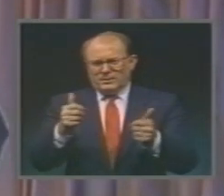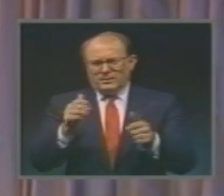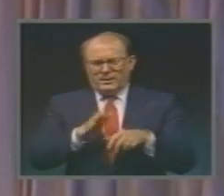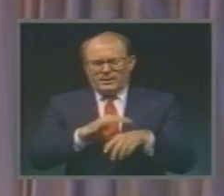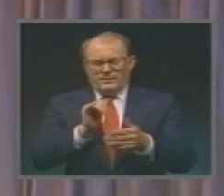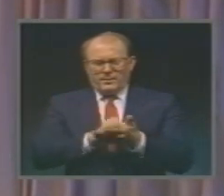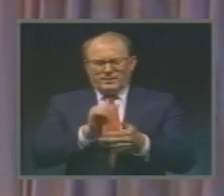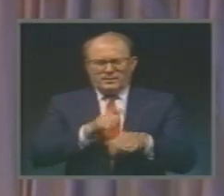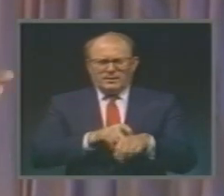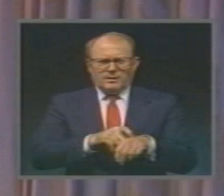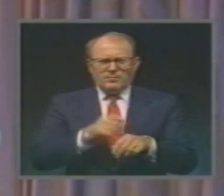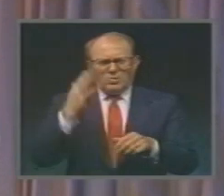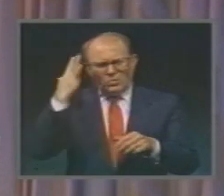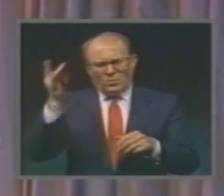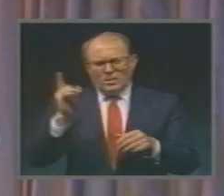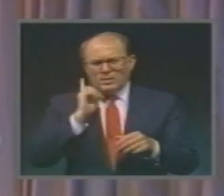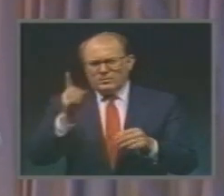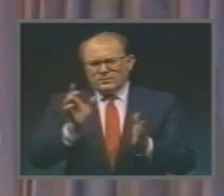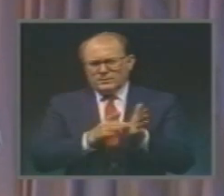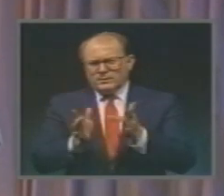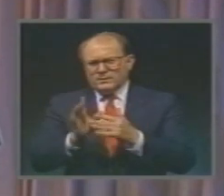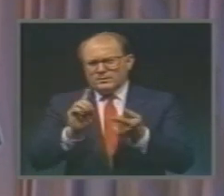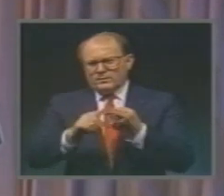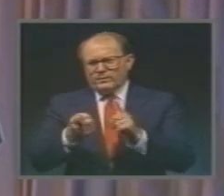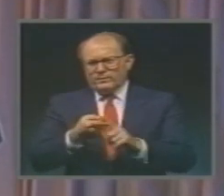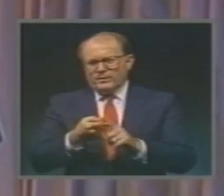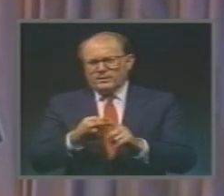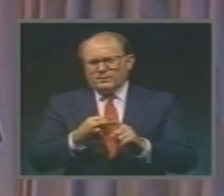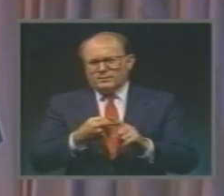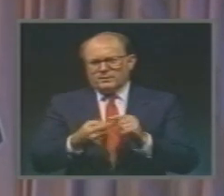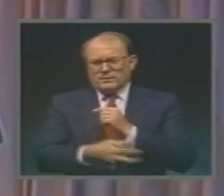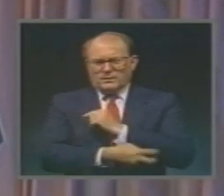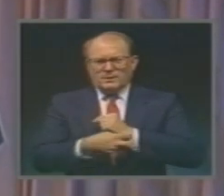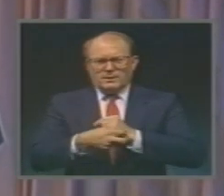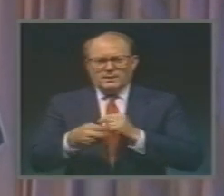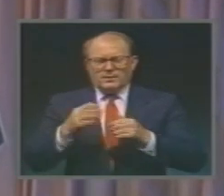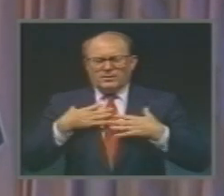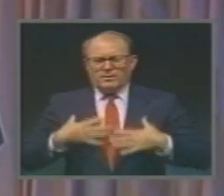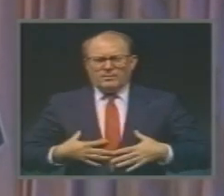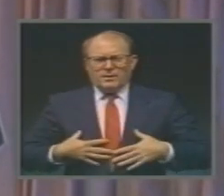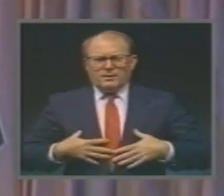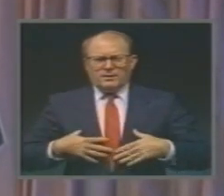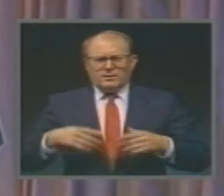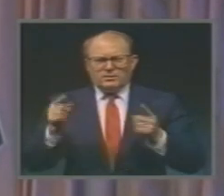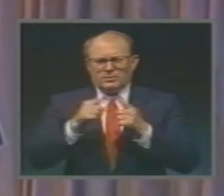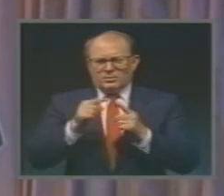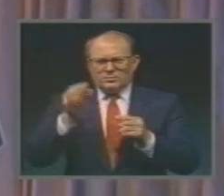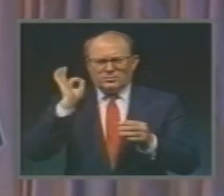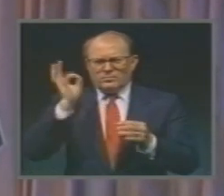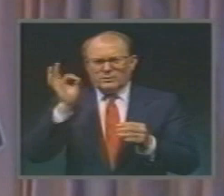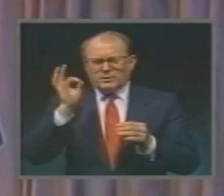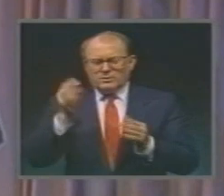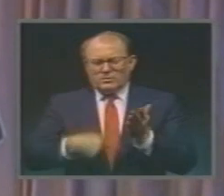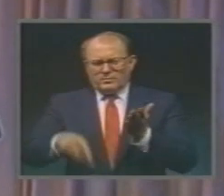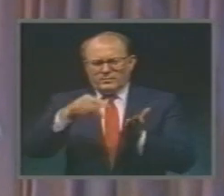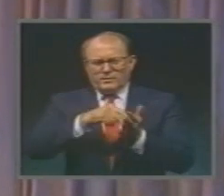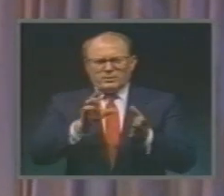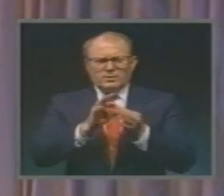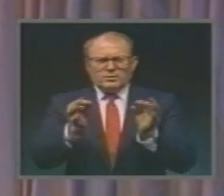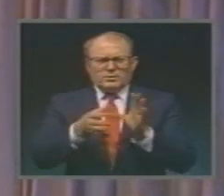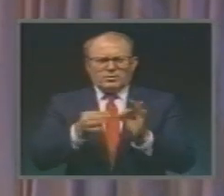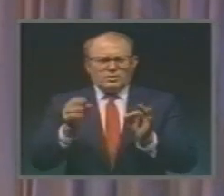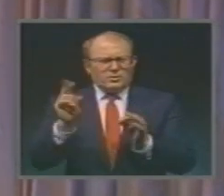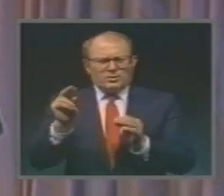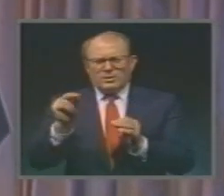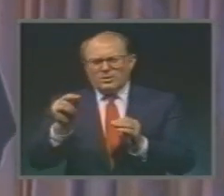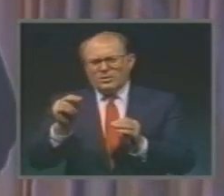Why would Jesus' friends remove the body? To preach the resurrection story? No. No, that